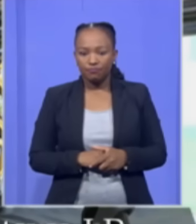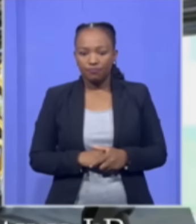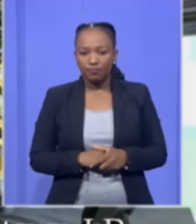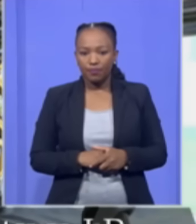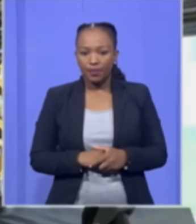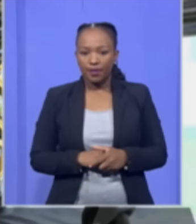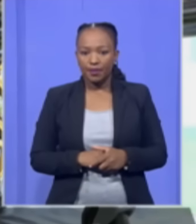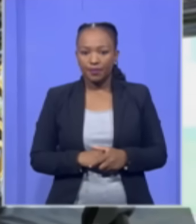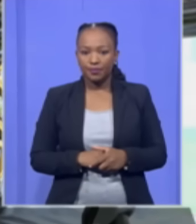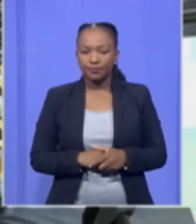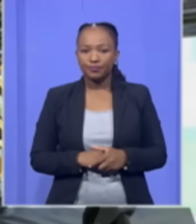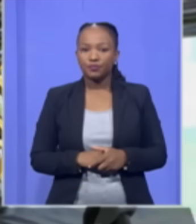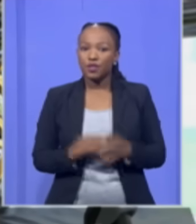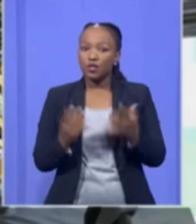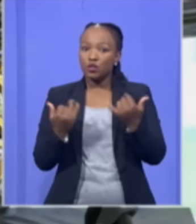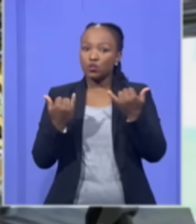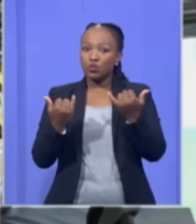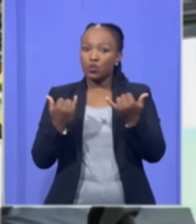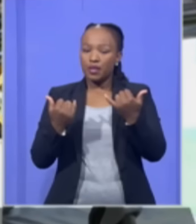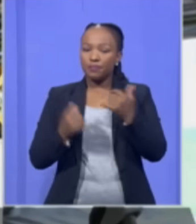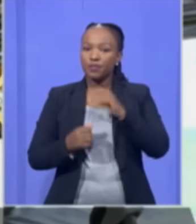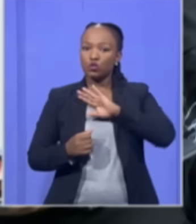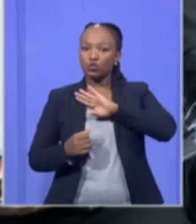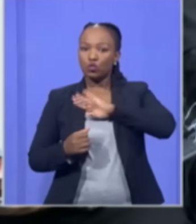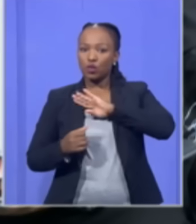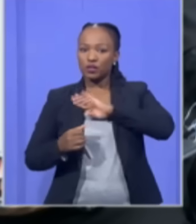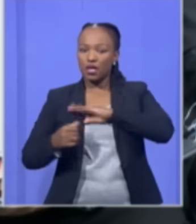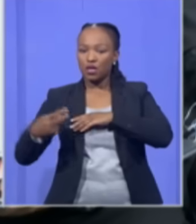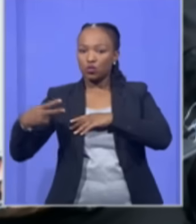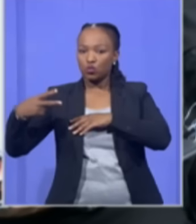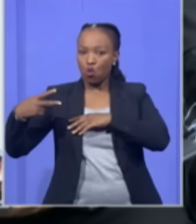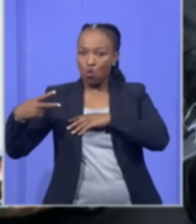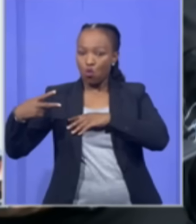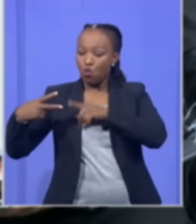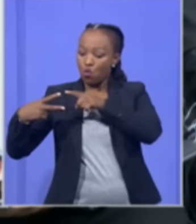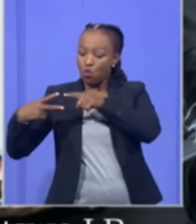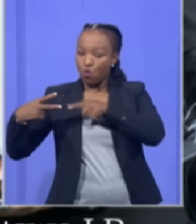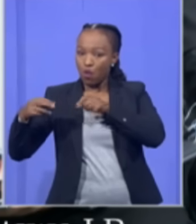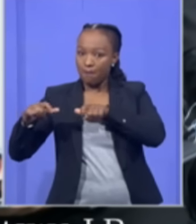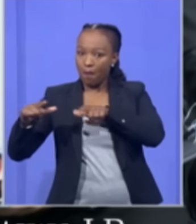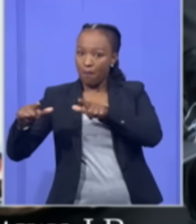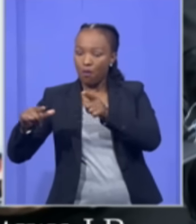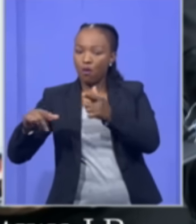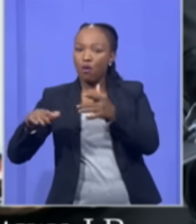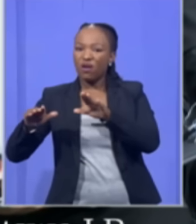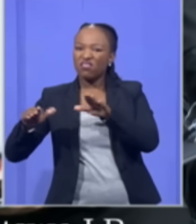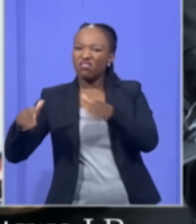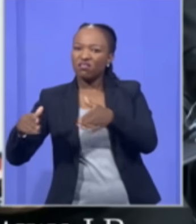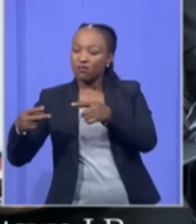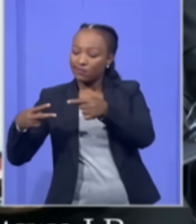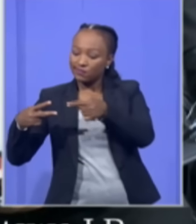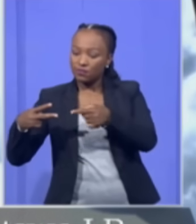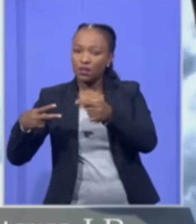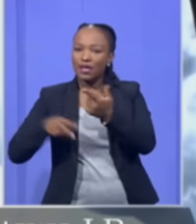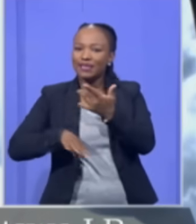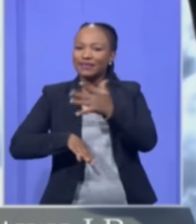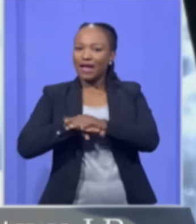Kajeno ho bolokilwe masole a mabedi a Limpopo ho 14 a ileng a hlokala Democratic Republic of